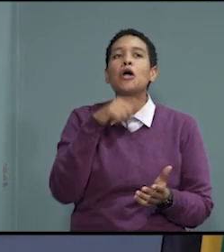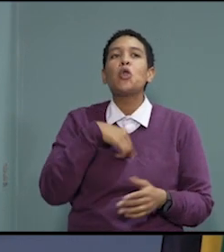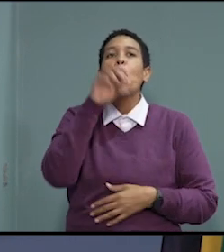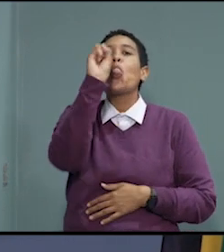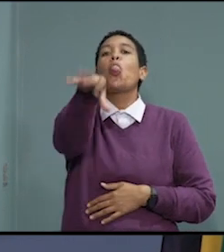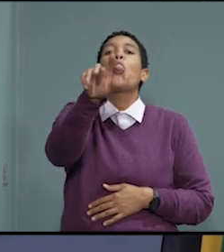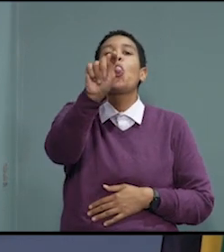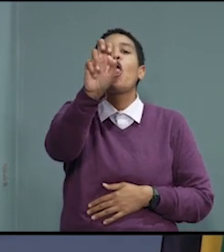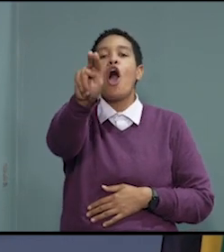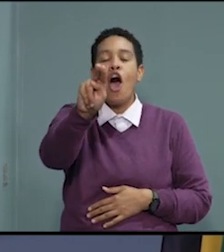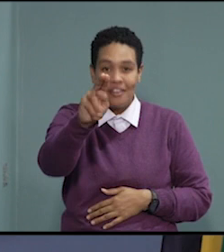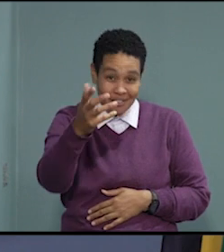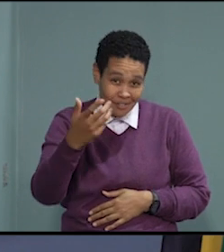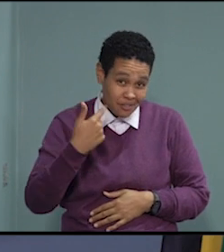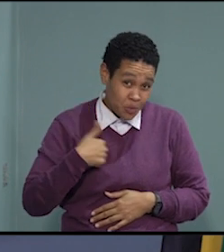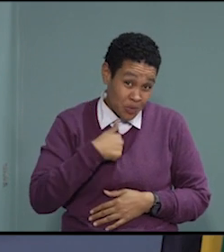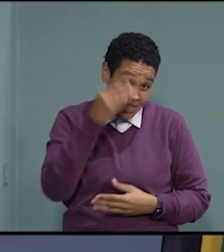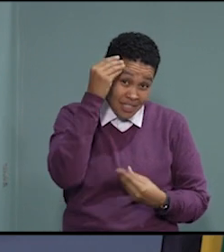that we have had